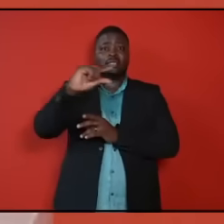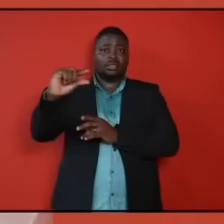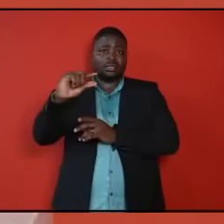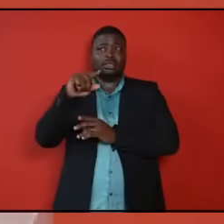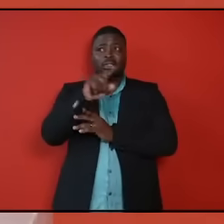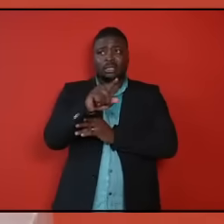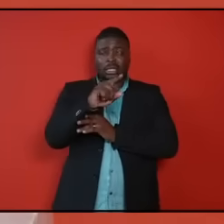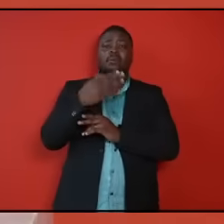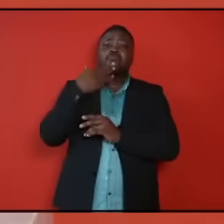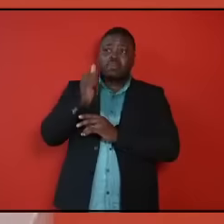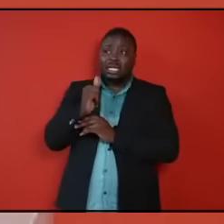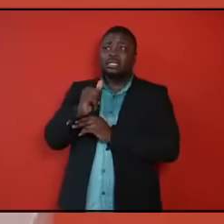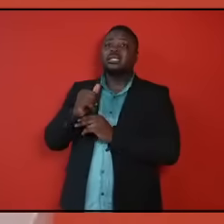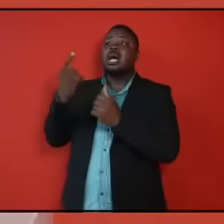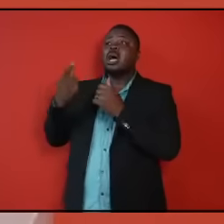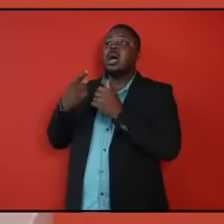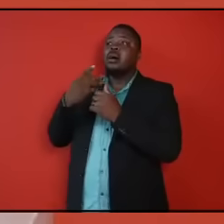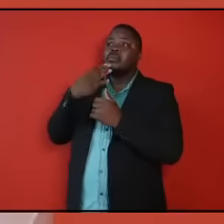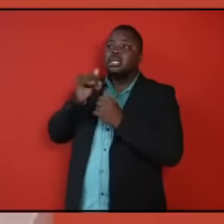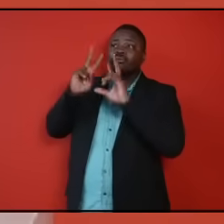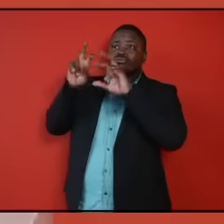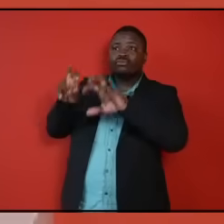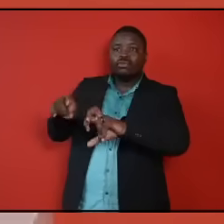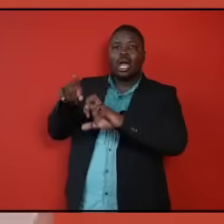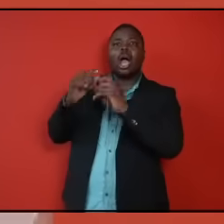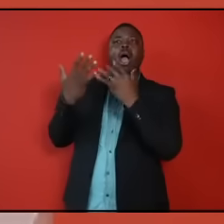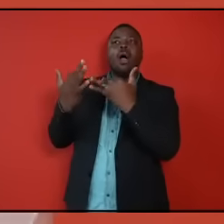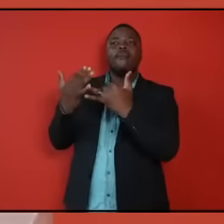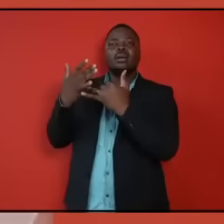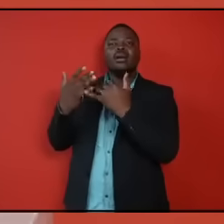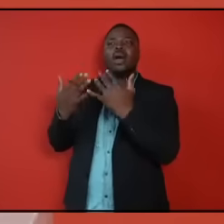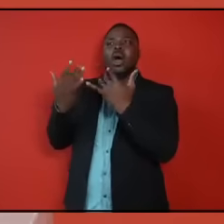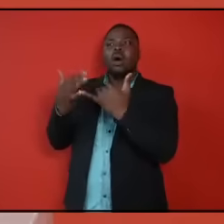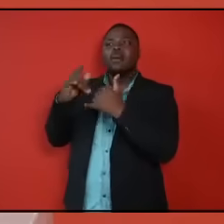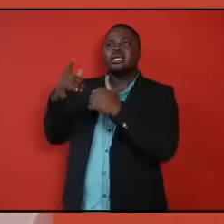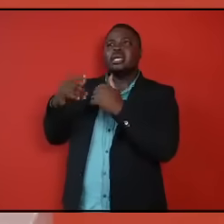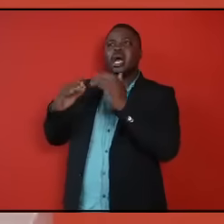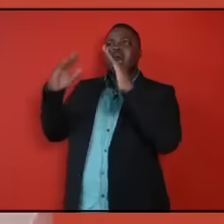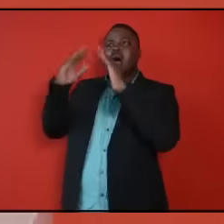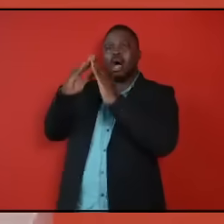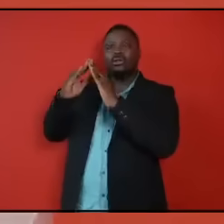formed and how much those houses have costed us,